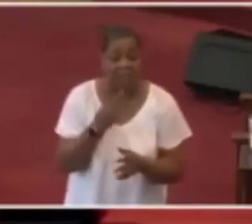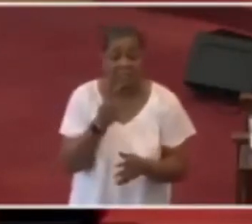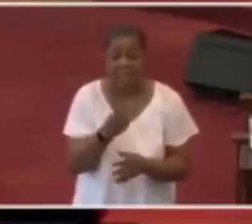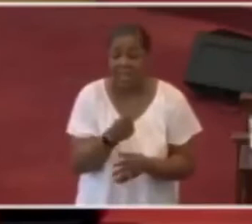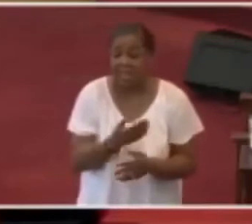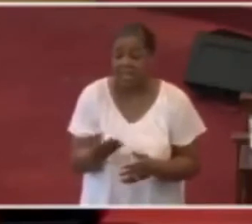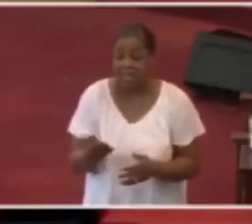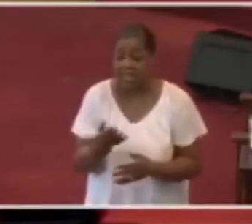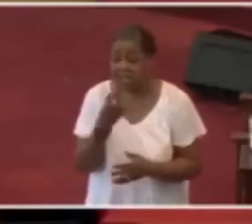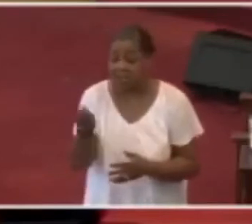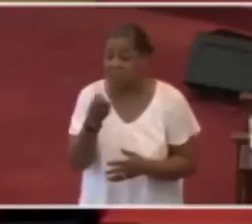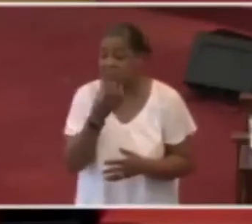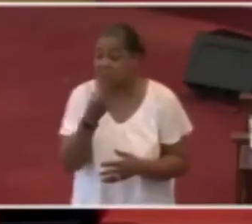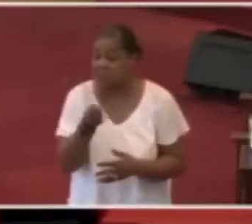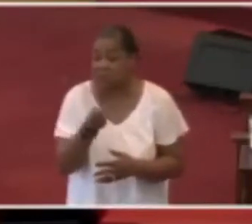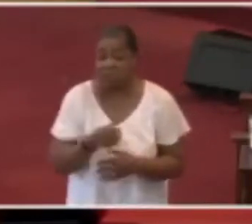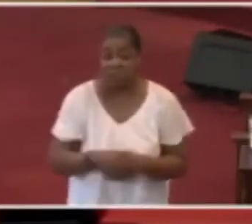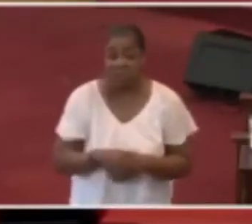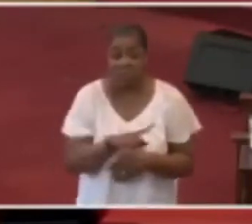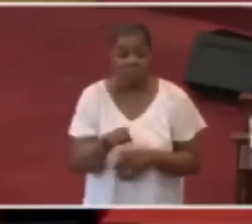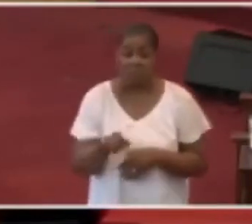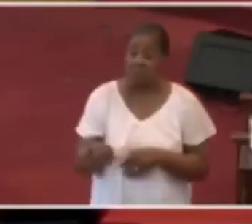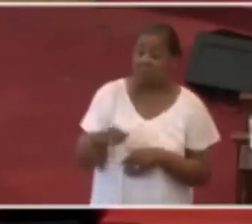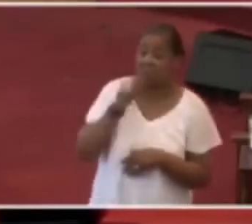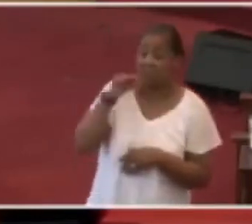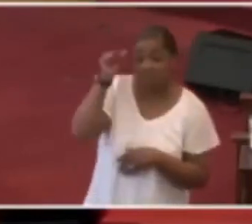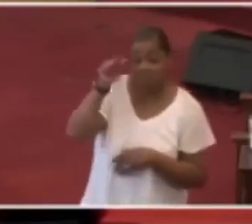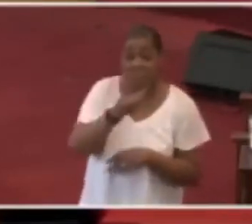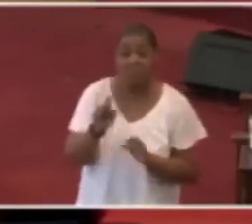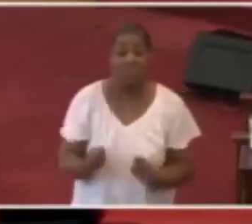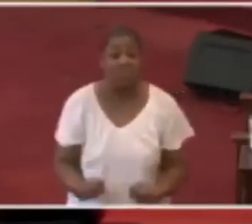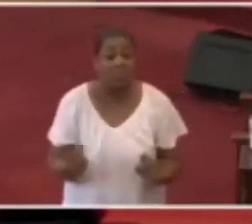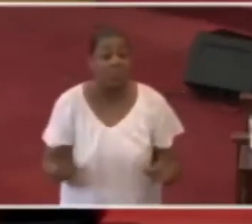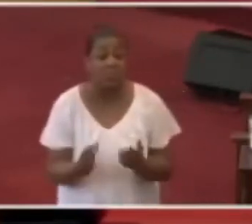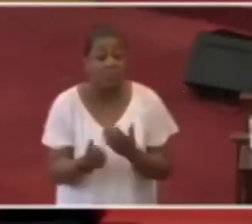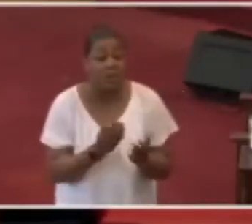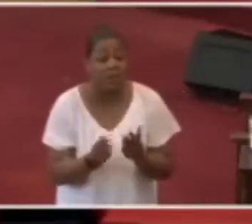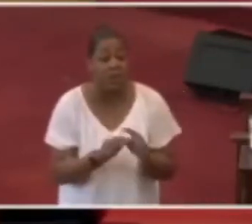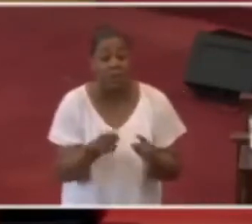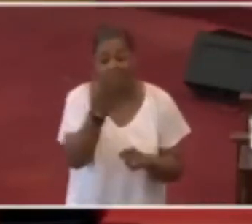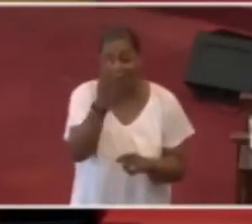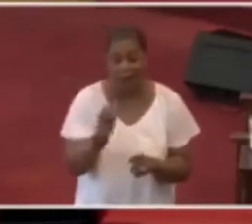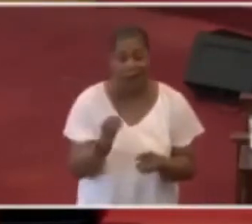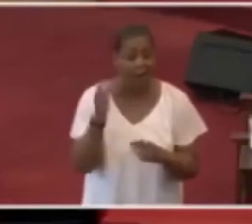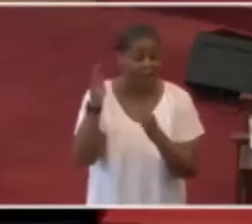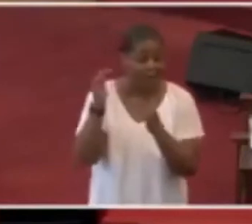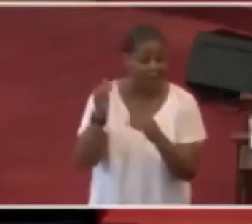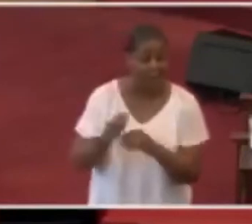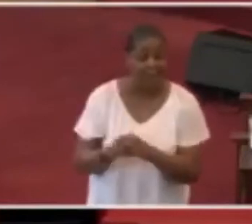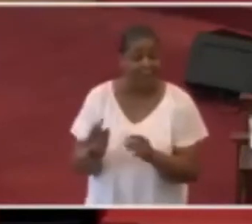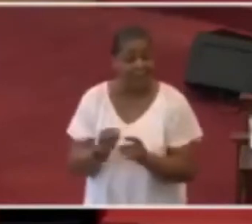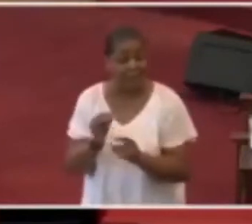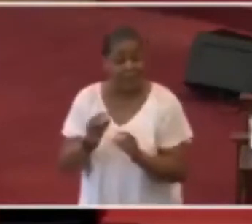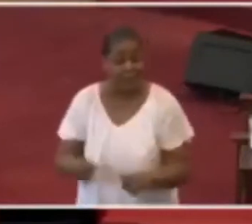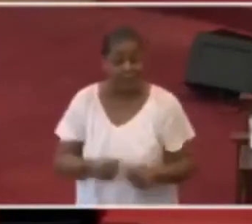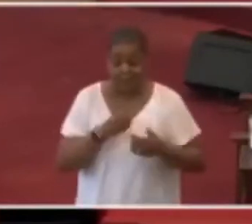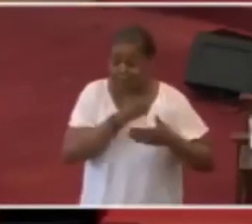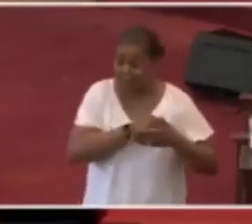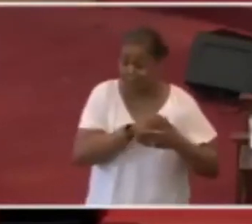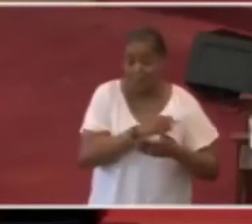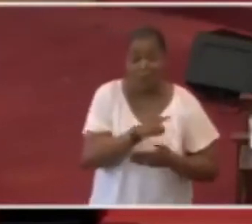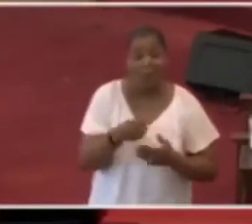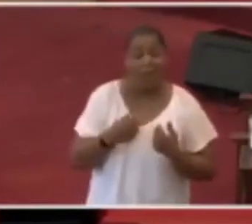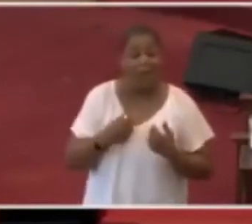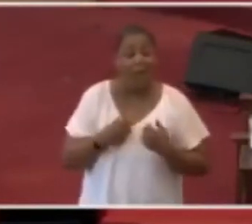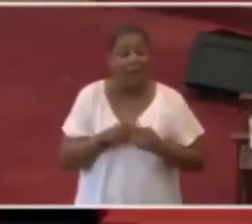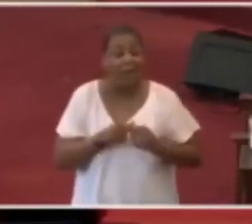You can curse them out because you've grown. You got the right to do whatever you want to do, but God expects that the spirit that lives in you would have